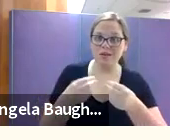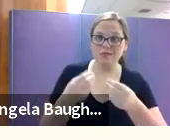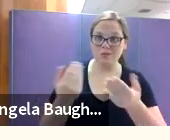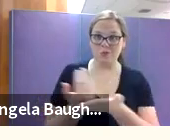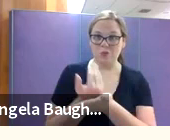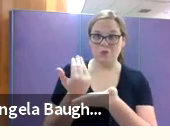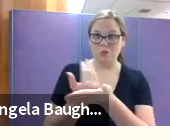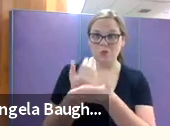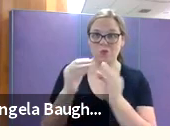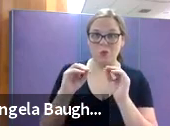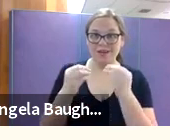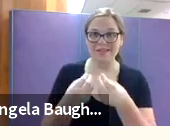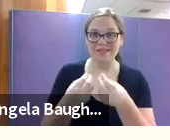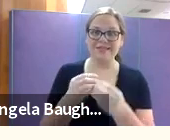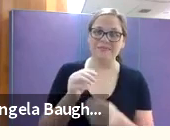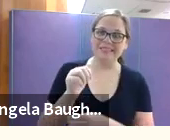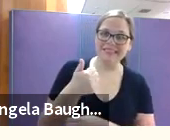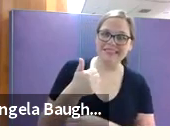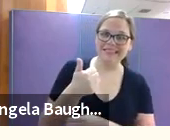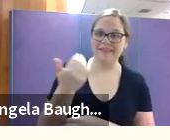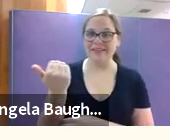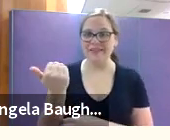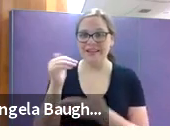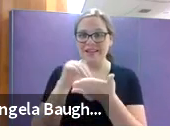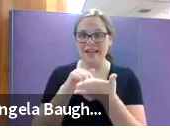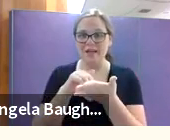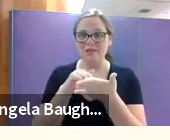new and was still in that $10,000 or